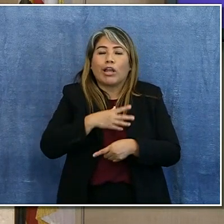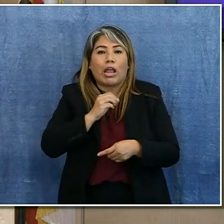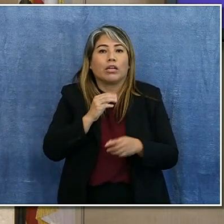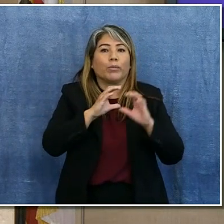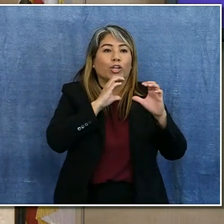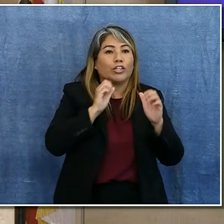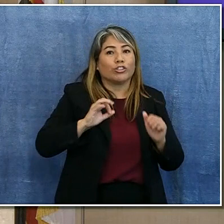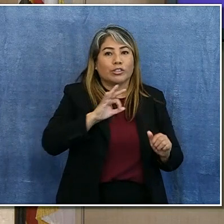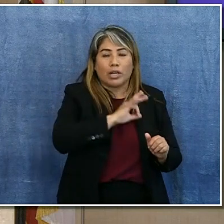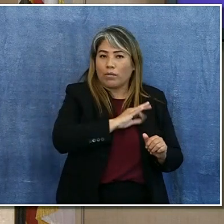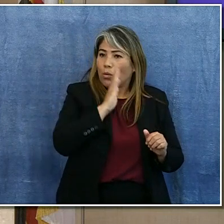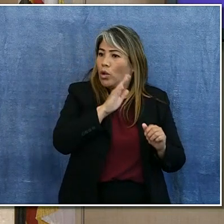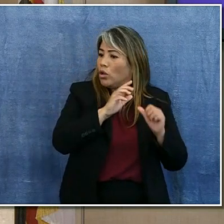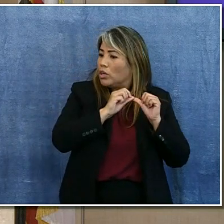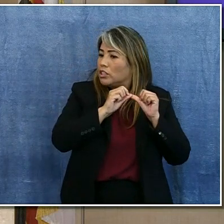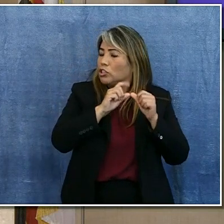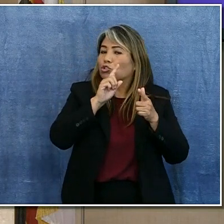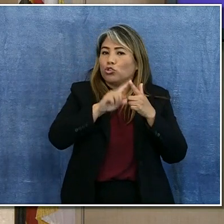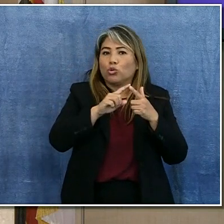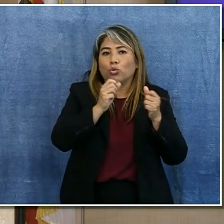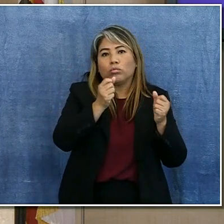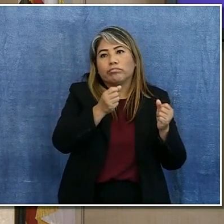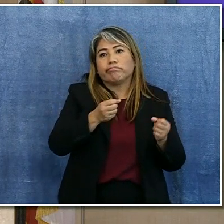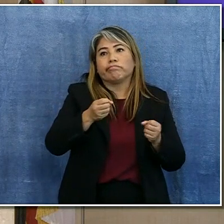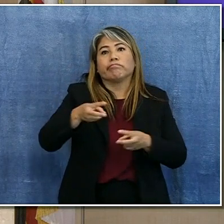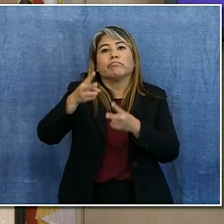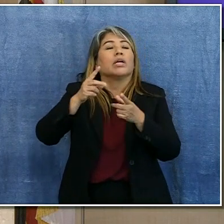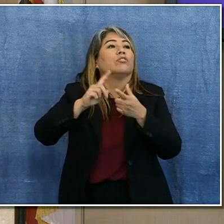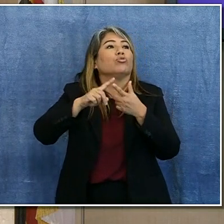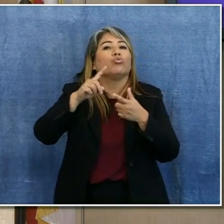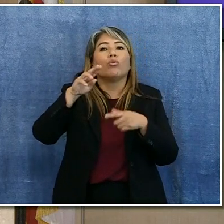will continue to provide those updates to the media.